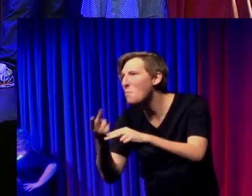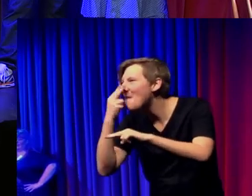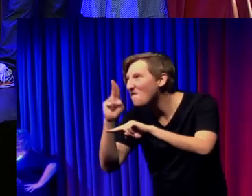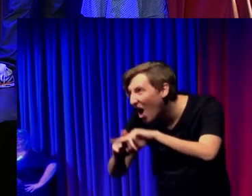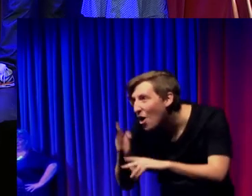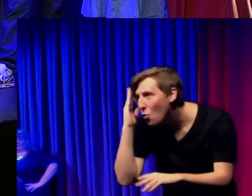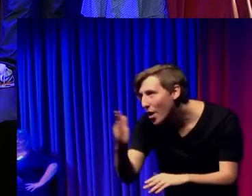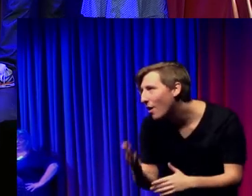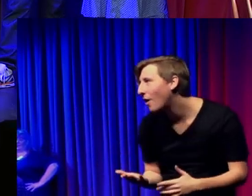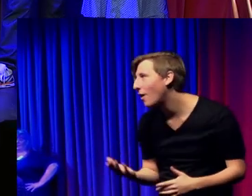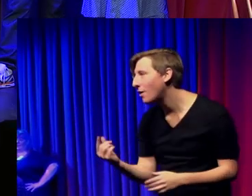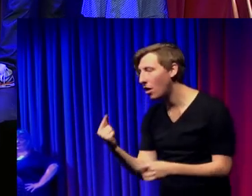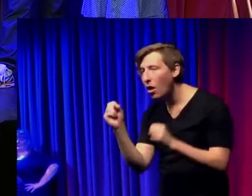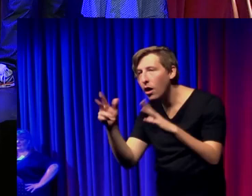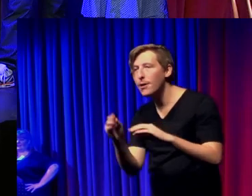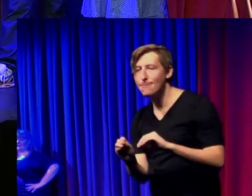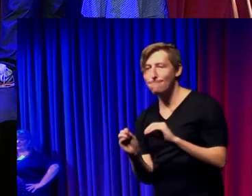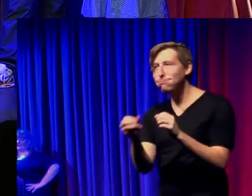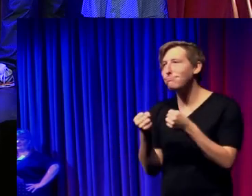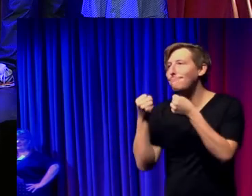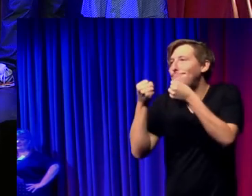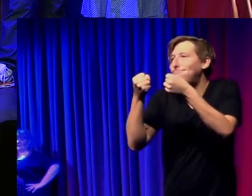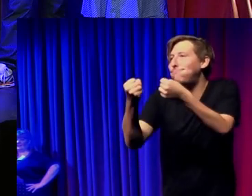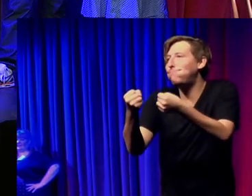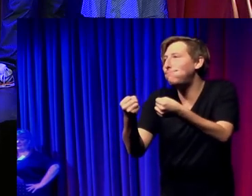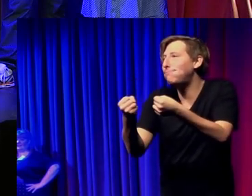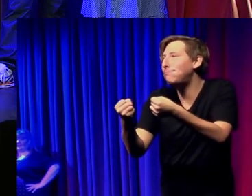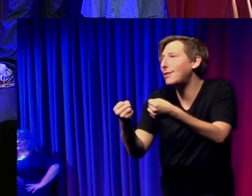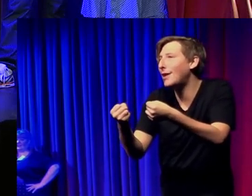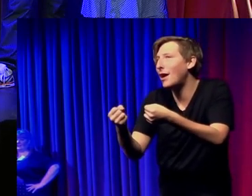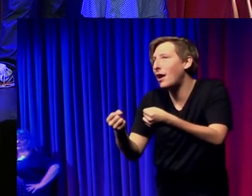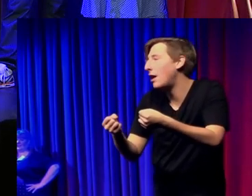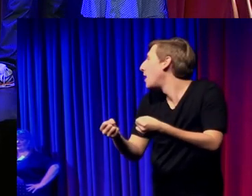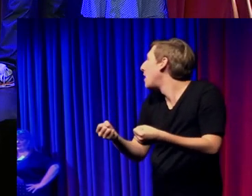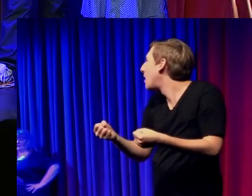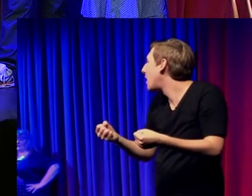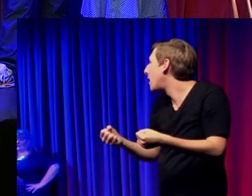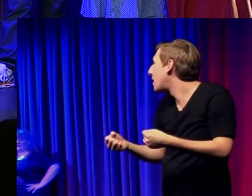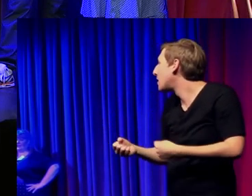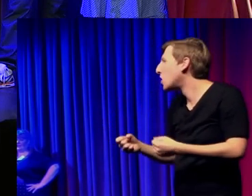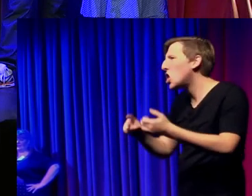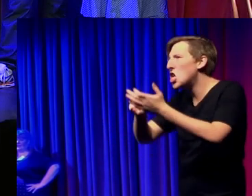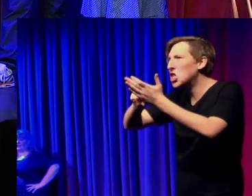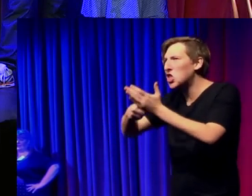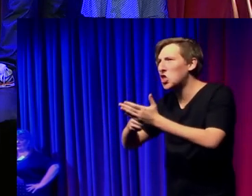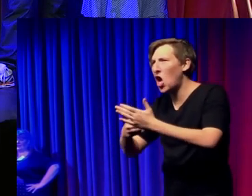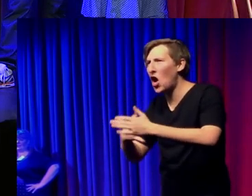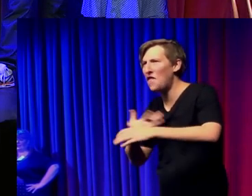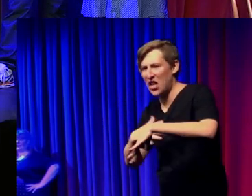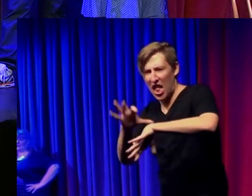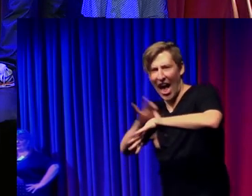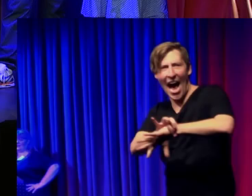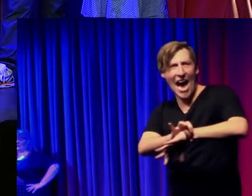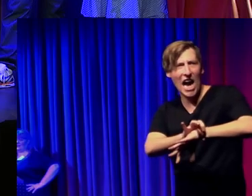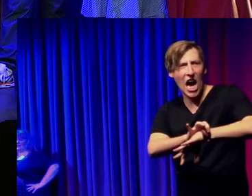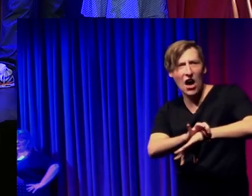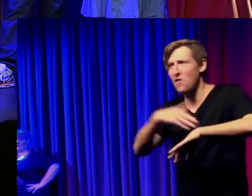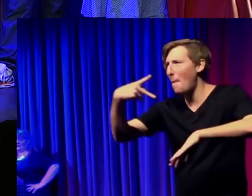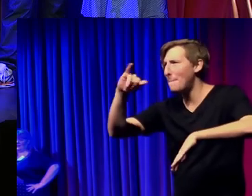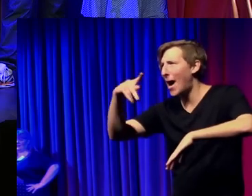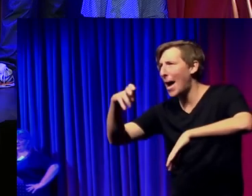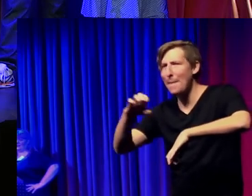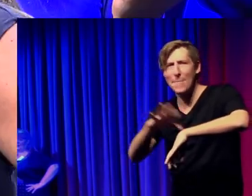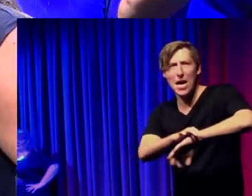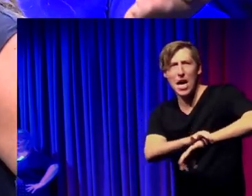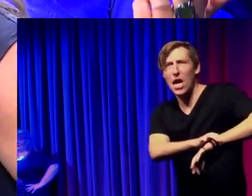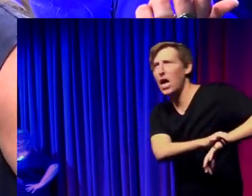And so we pack in the car, we get there, everybody's in, you're like handcuffed to like a pipe to start with, and I'm like, well, I'm coming down